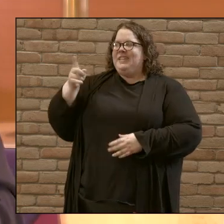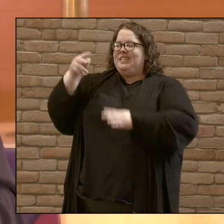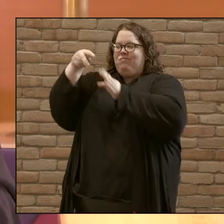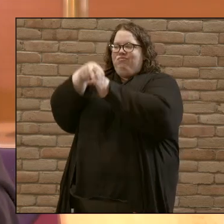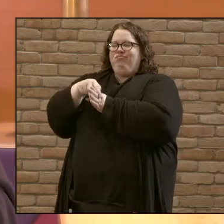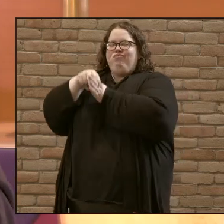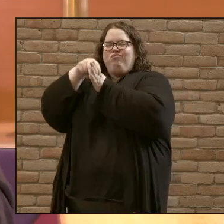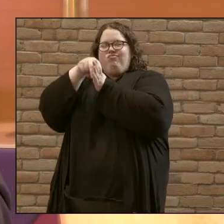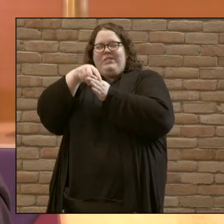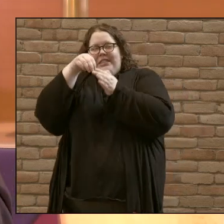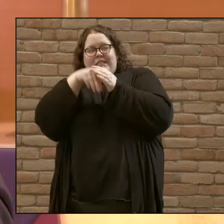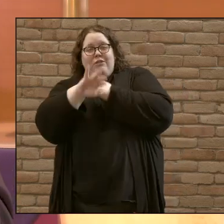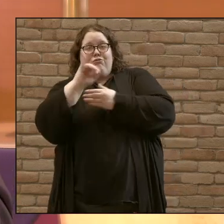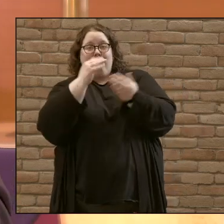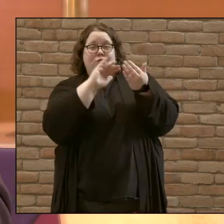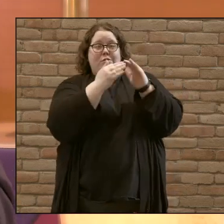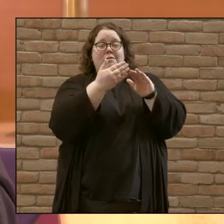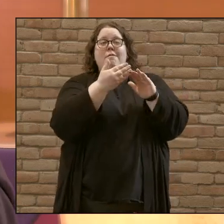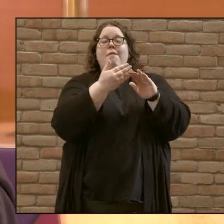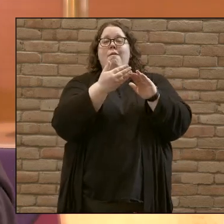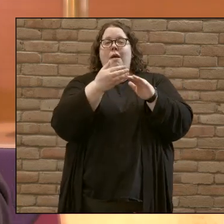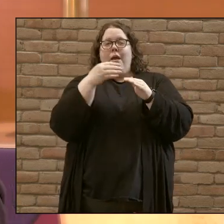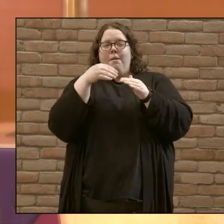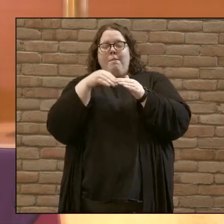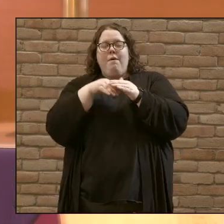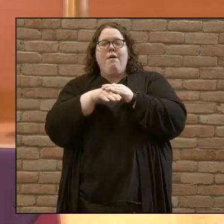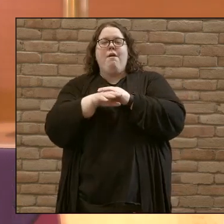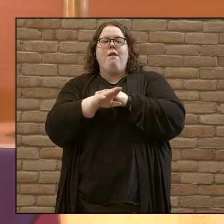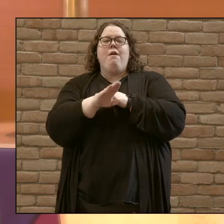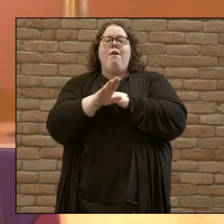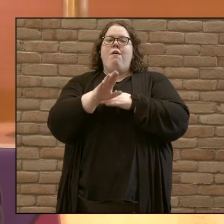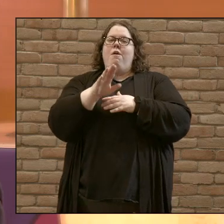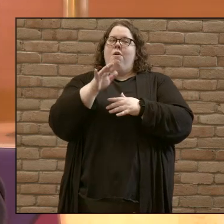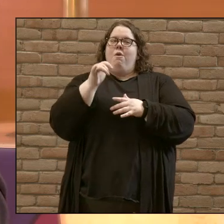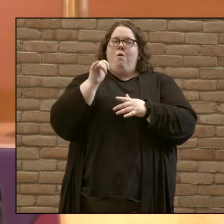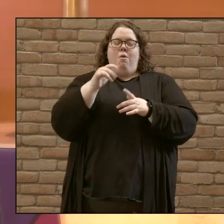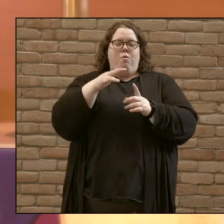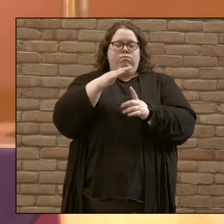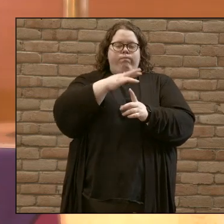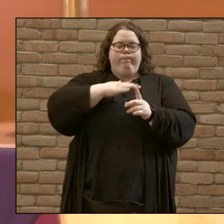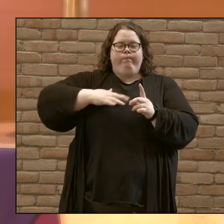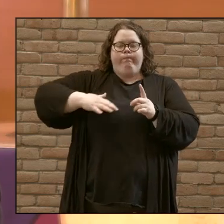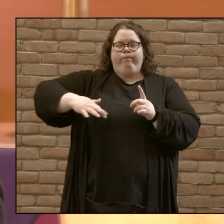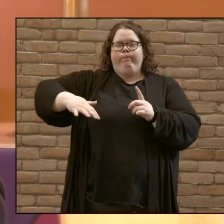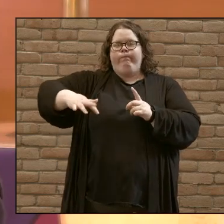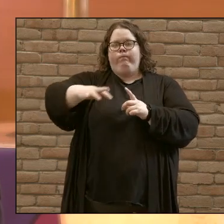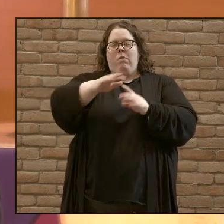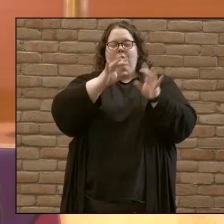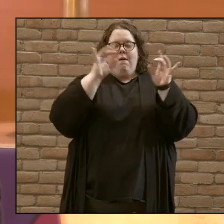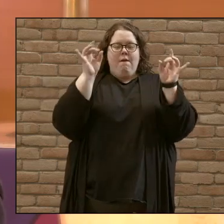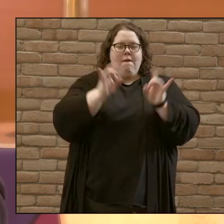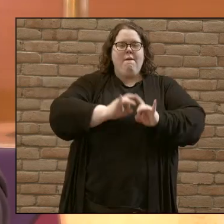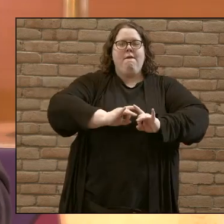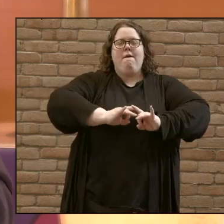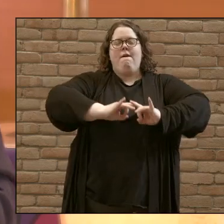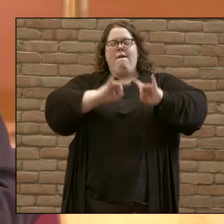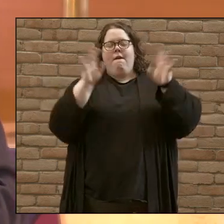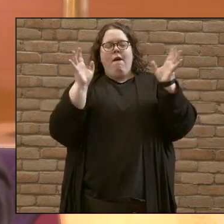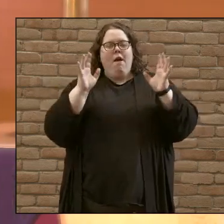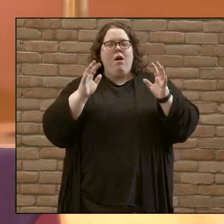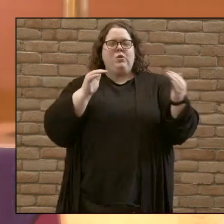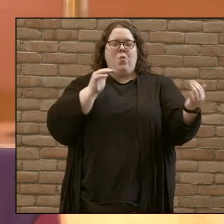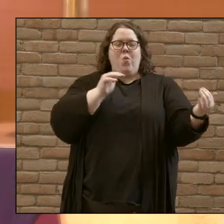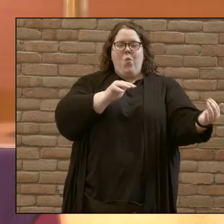is about to enter into the most hostile and violent war